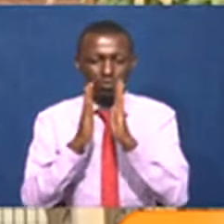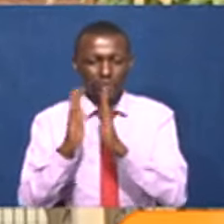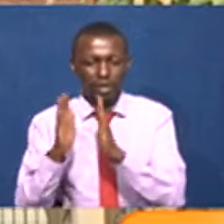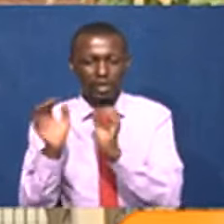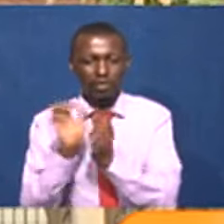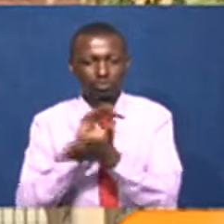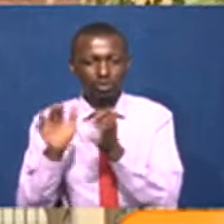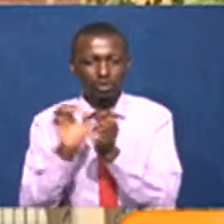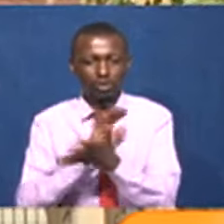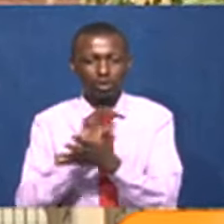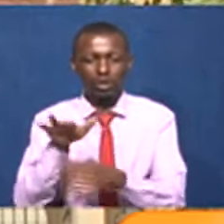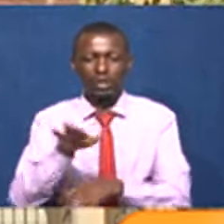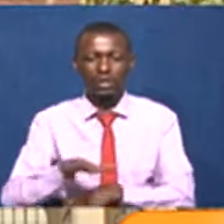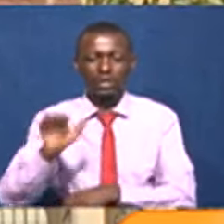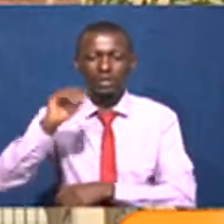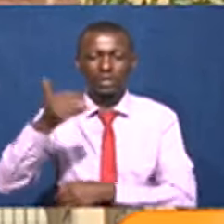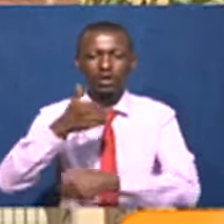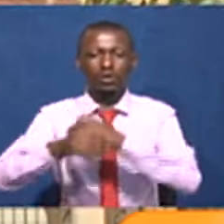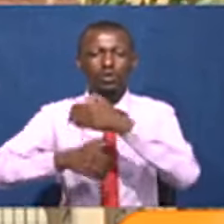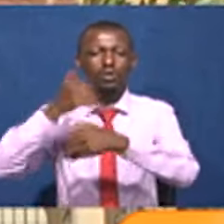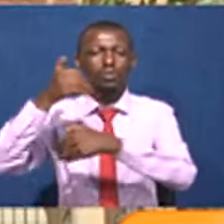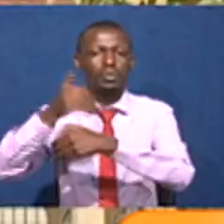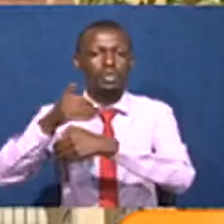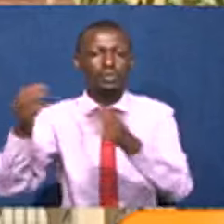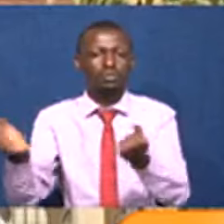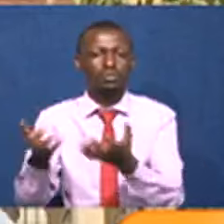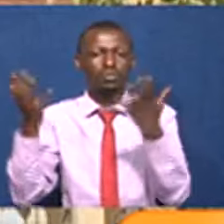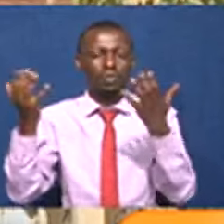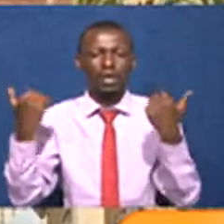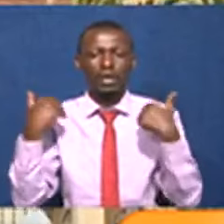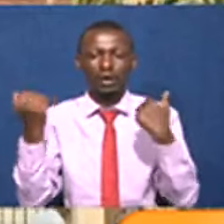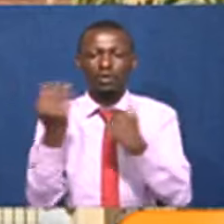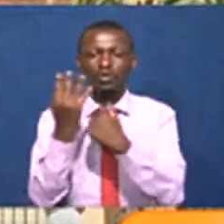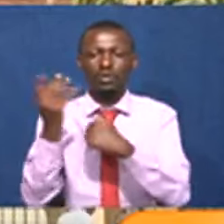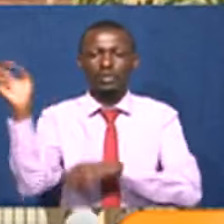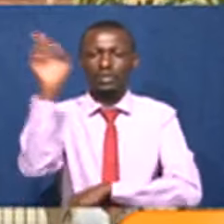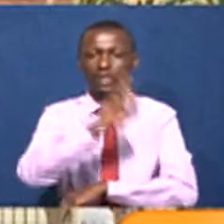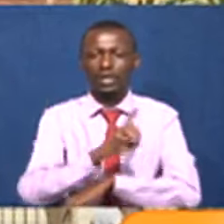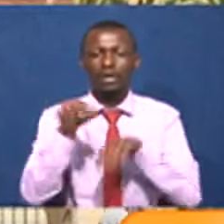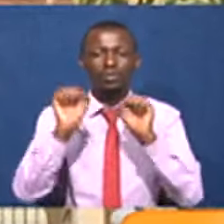of iconic city buildings. They have a 14-day